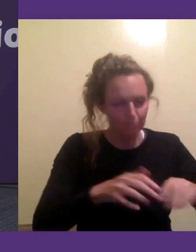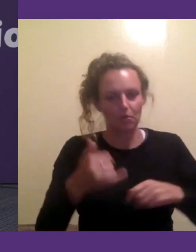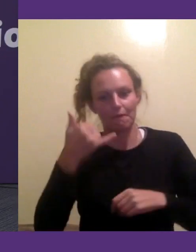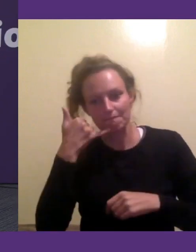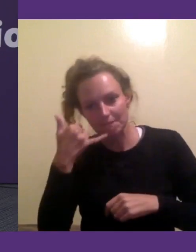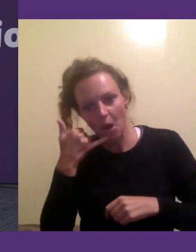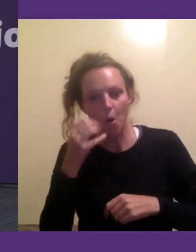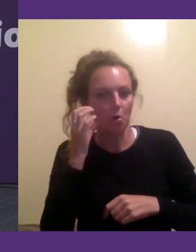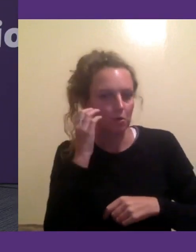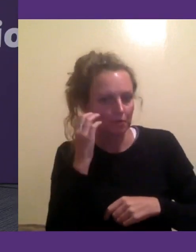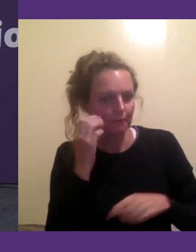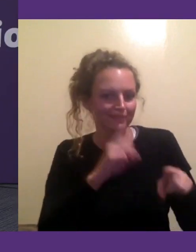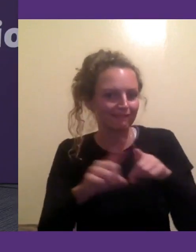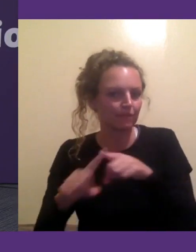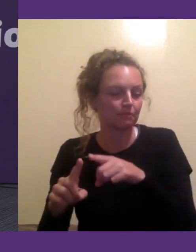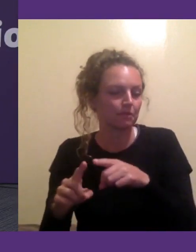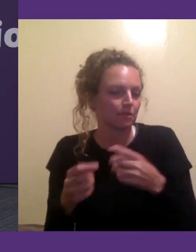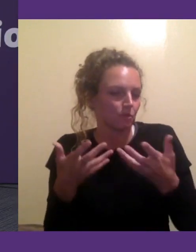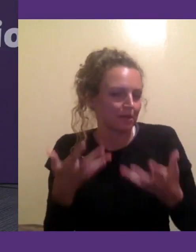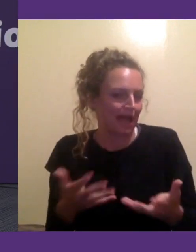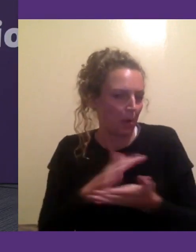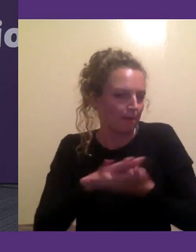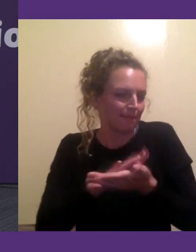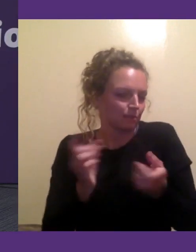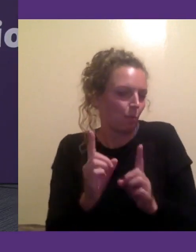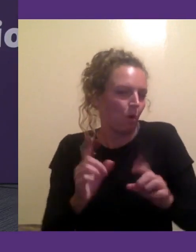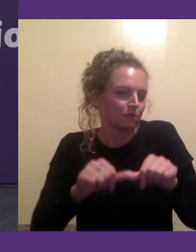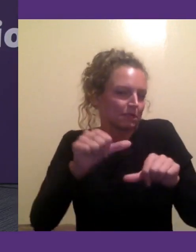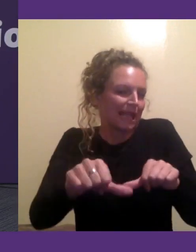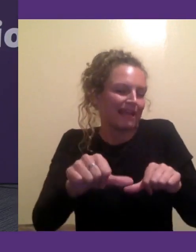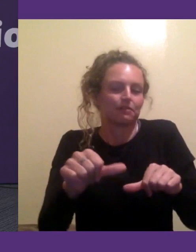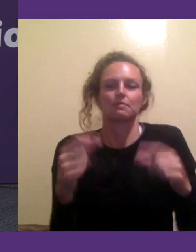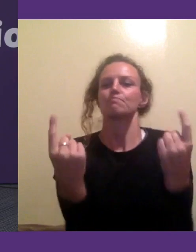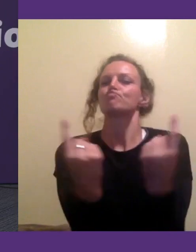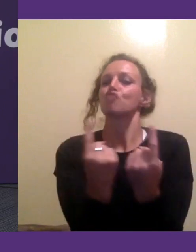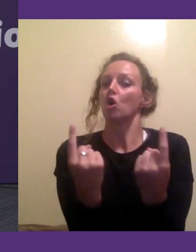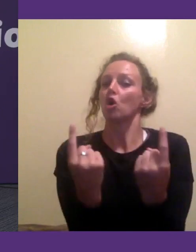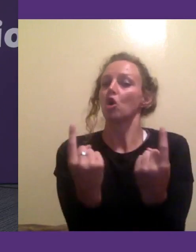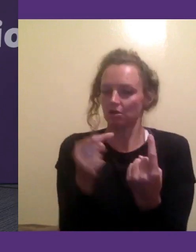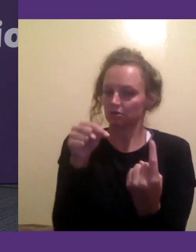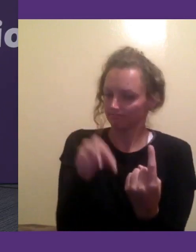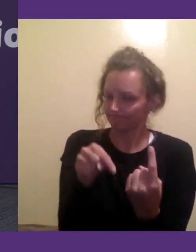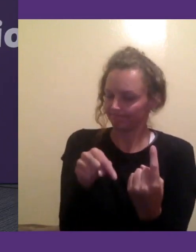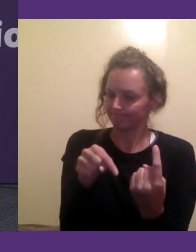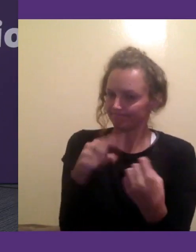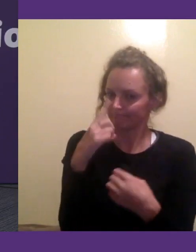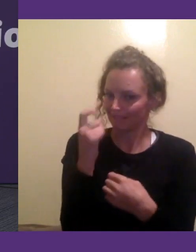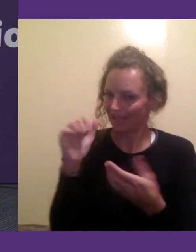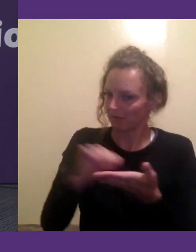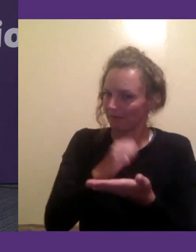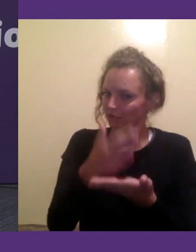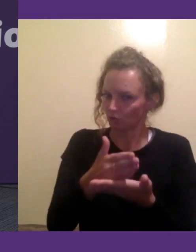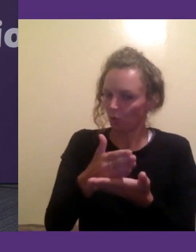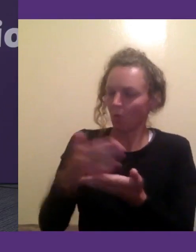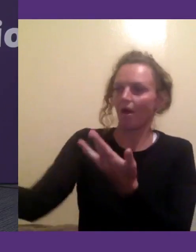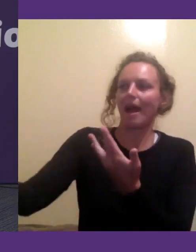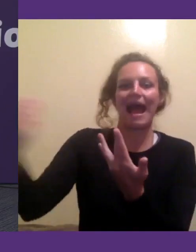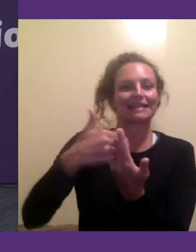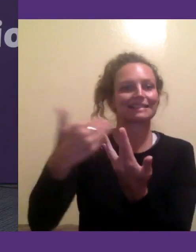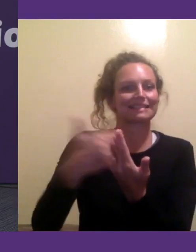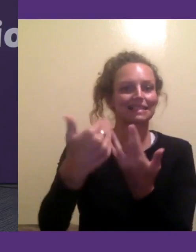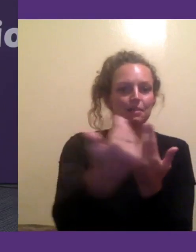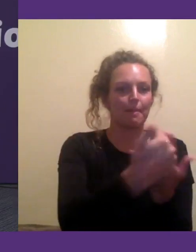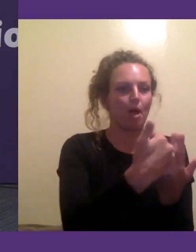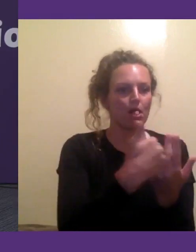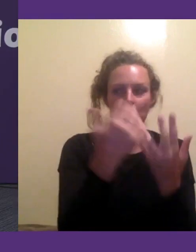accessible. Right. We no longer, and I don't say that, obviously there's always new things to make, but it's not like there